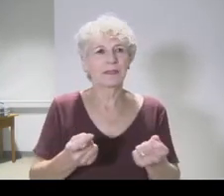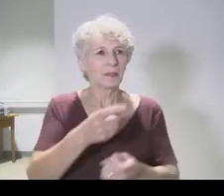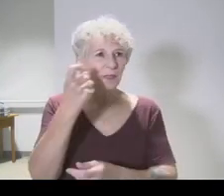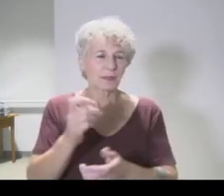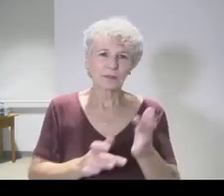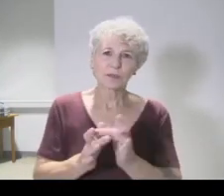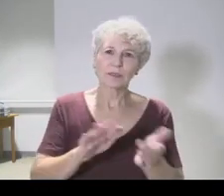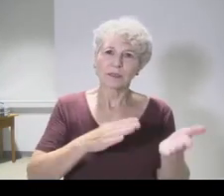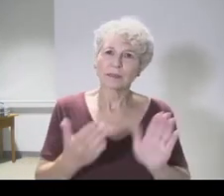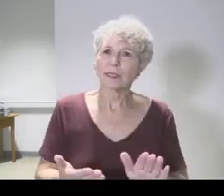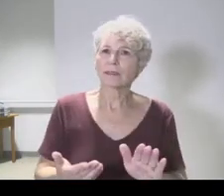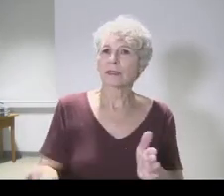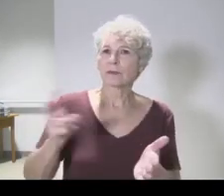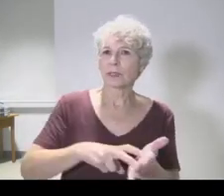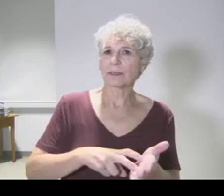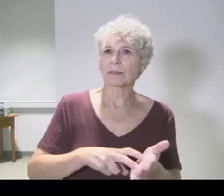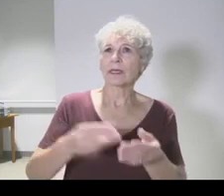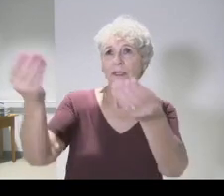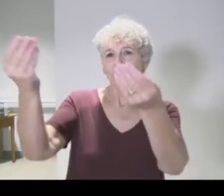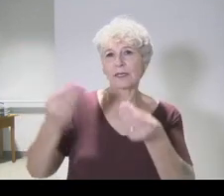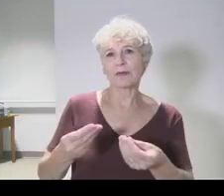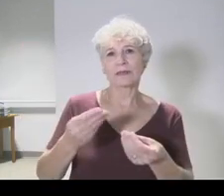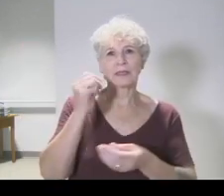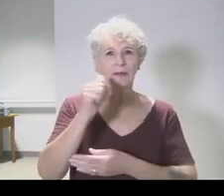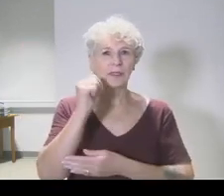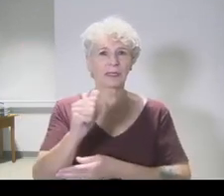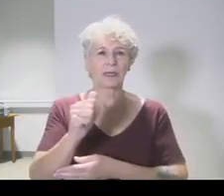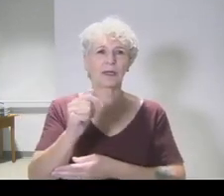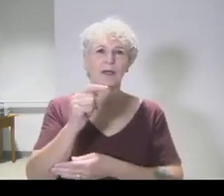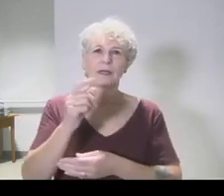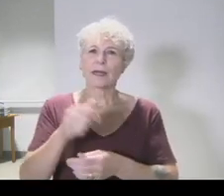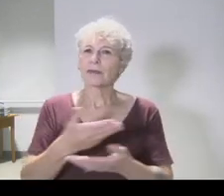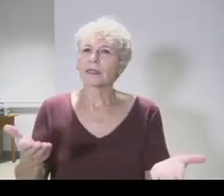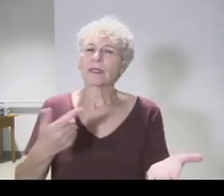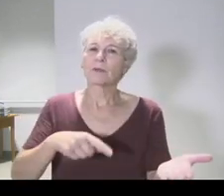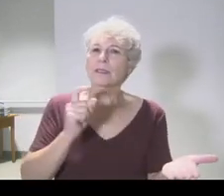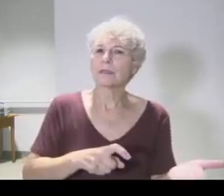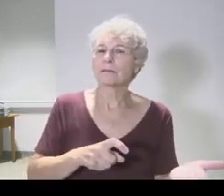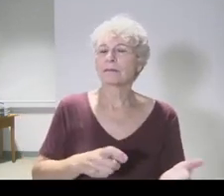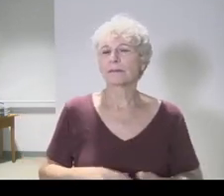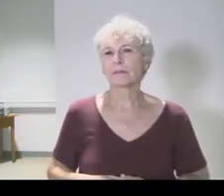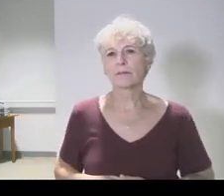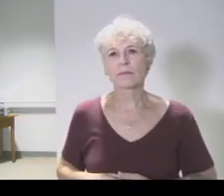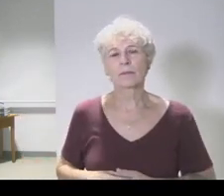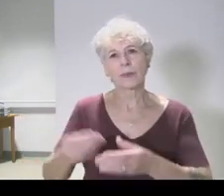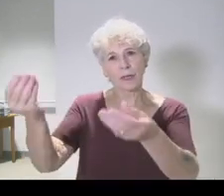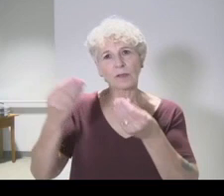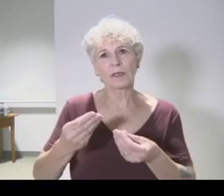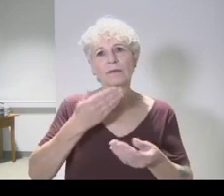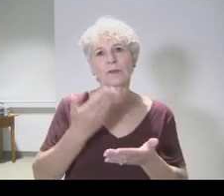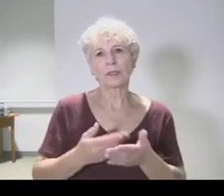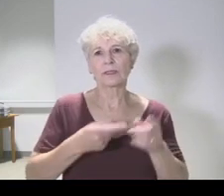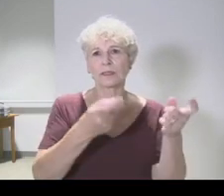and resurrection. And you give us each day our daily bread and provide for all of our needs. And you give good gifts